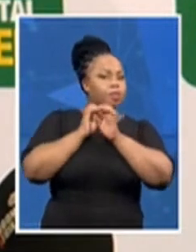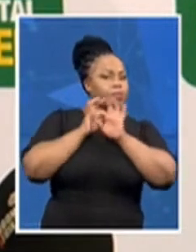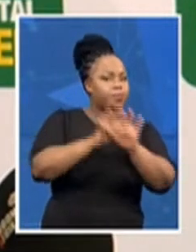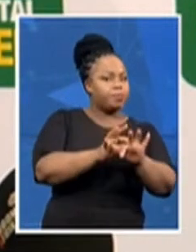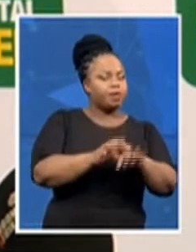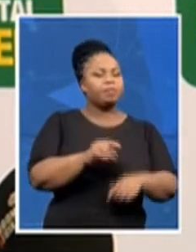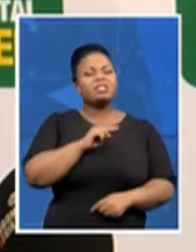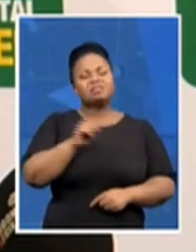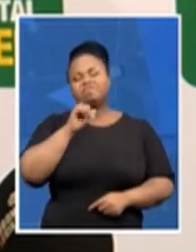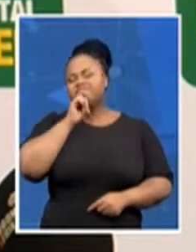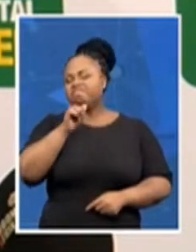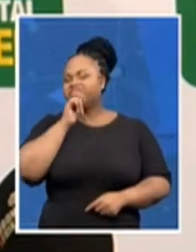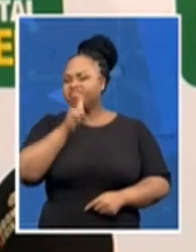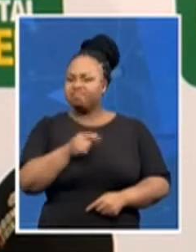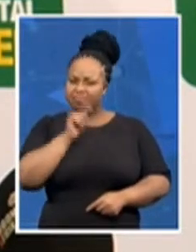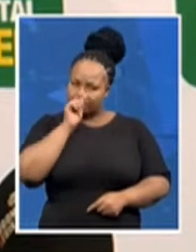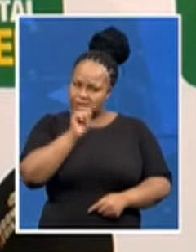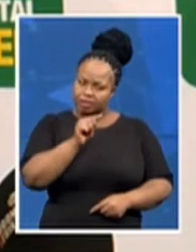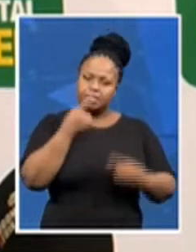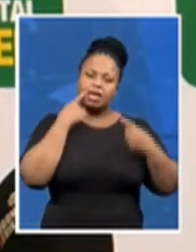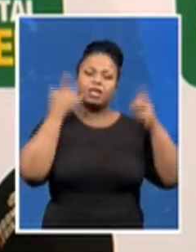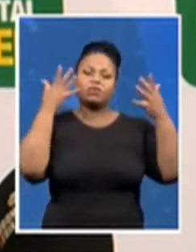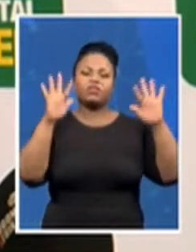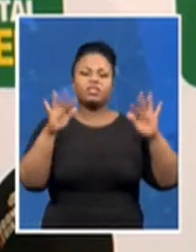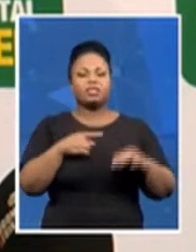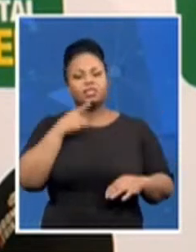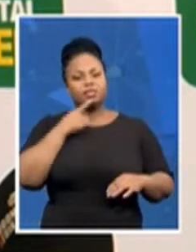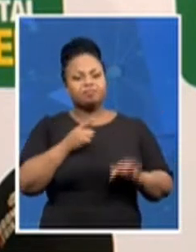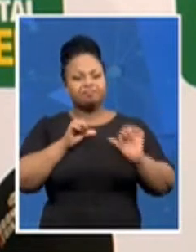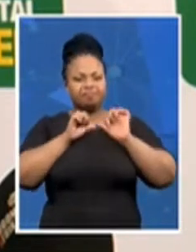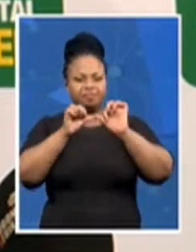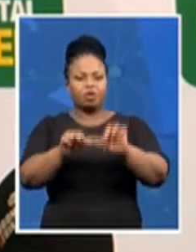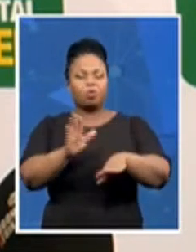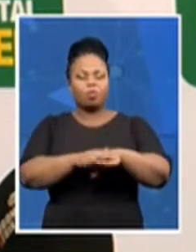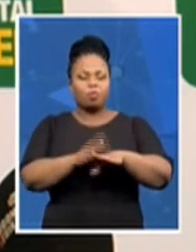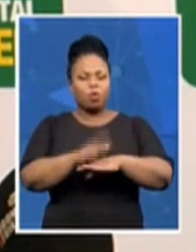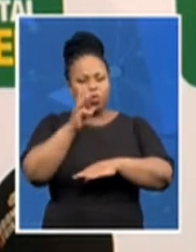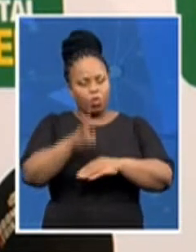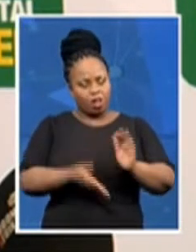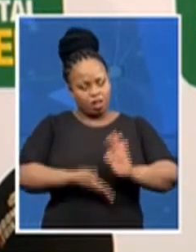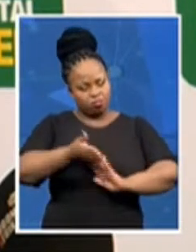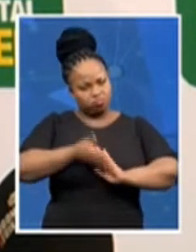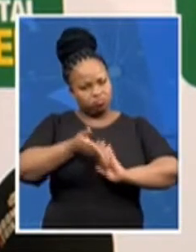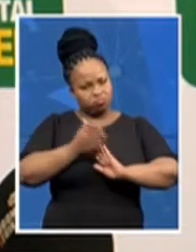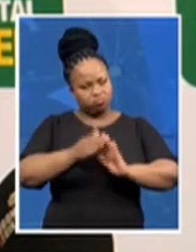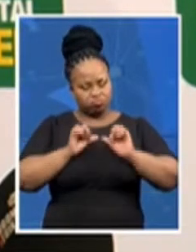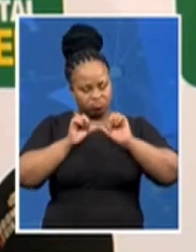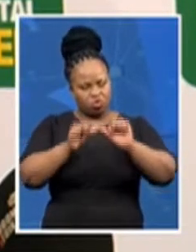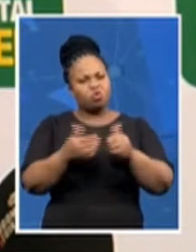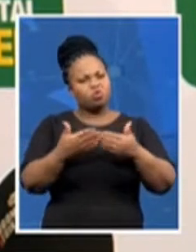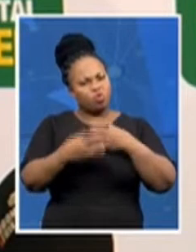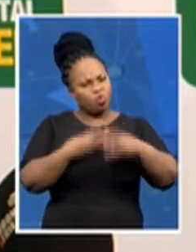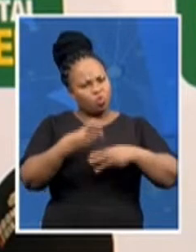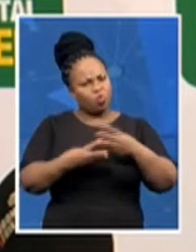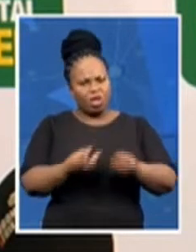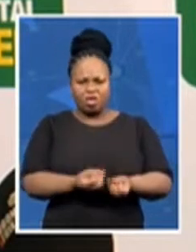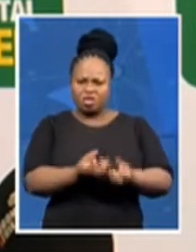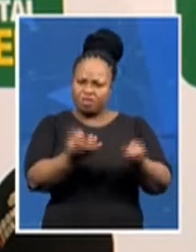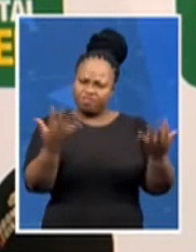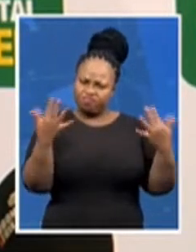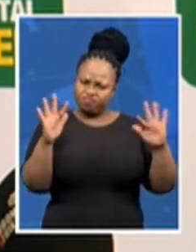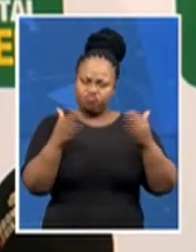announced that they will continue to operate in the province and even ensure the retail